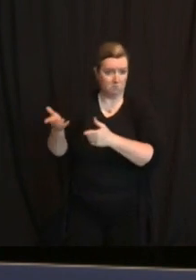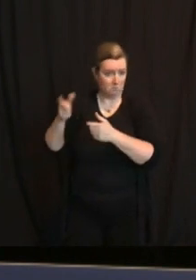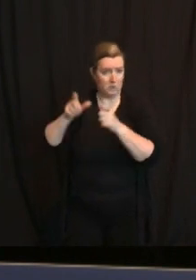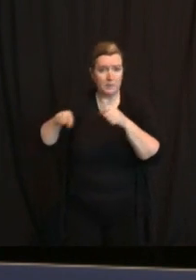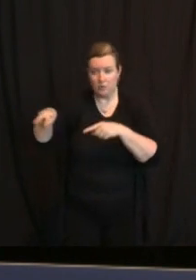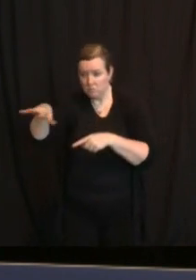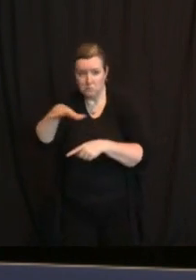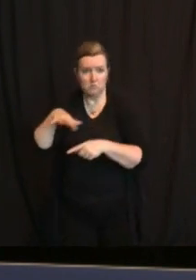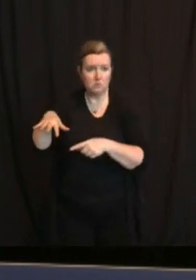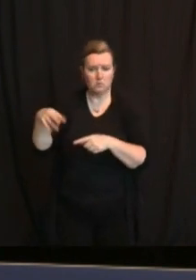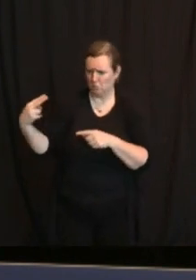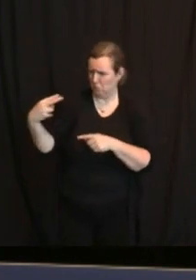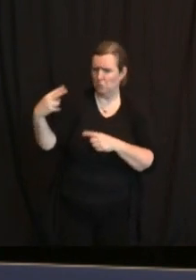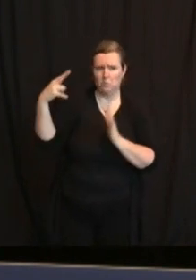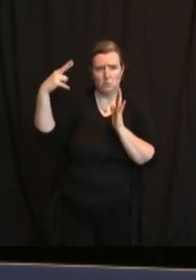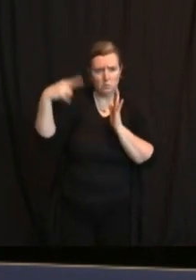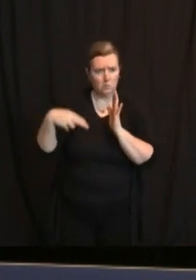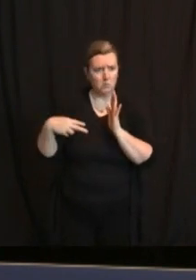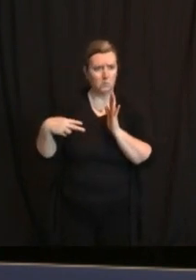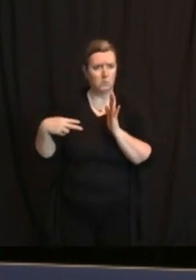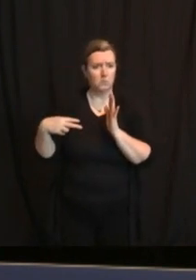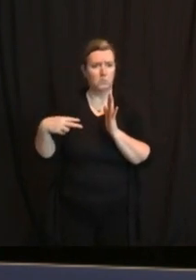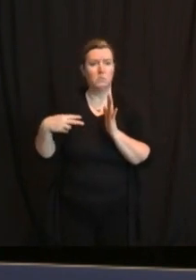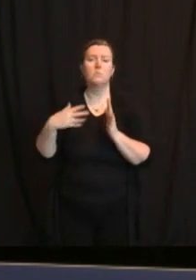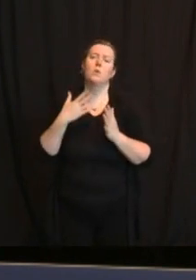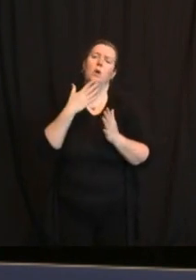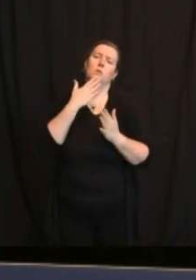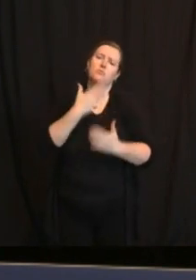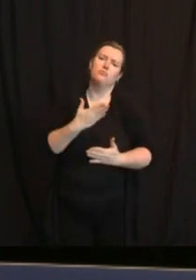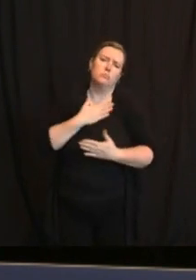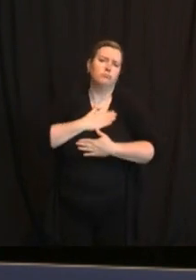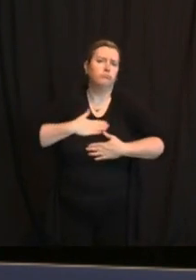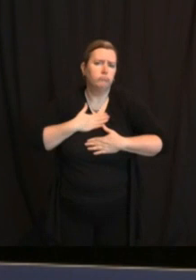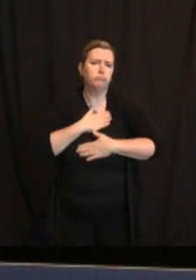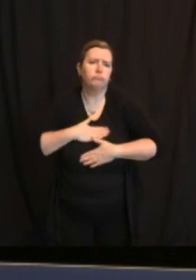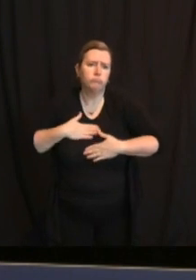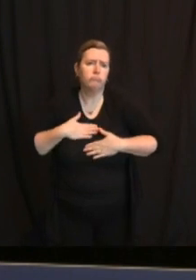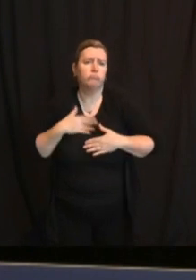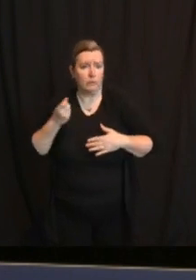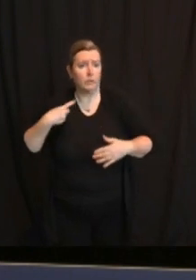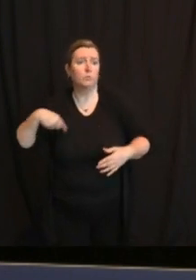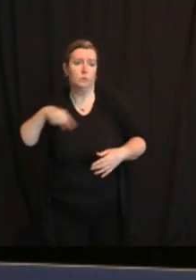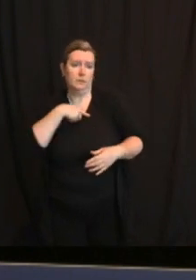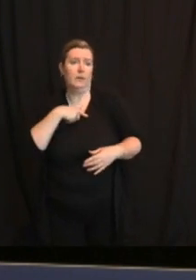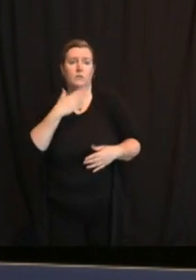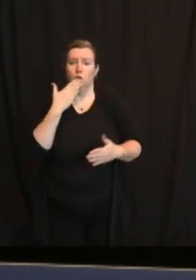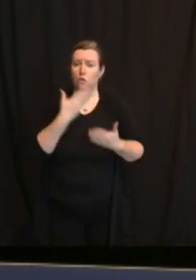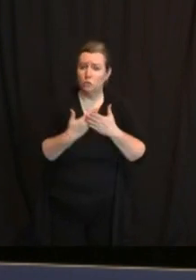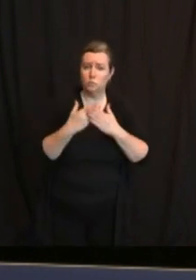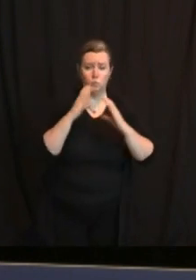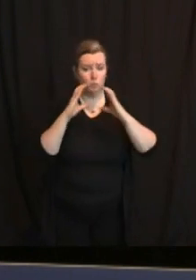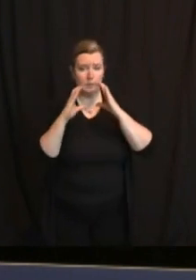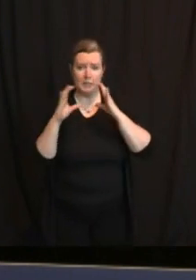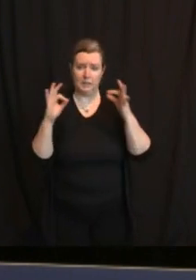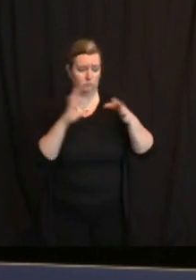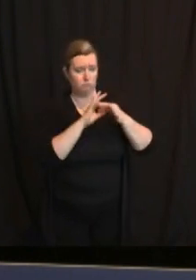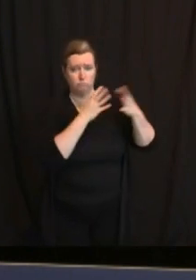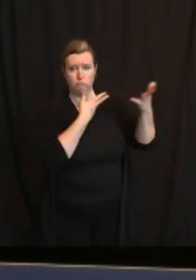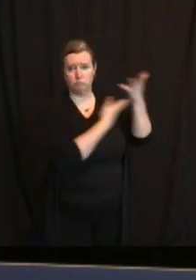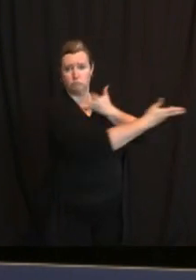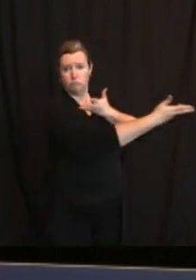they really do appreciate that the line of communication between us and the